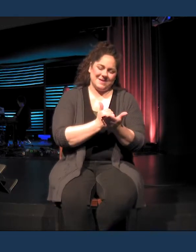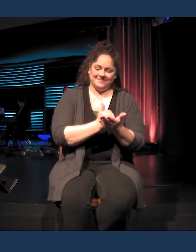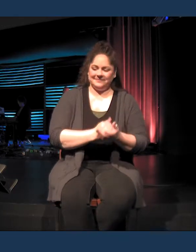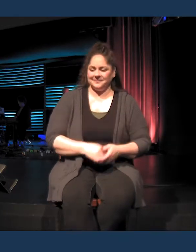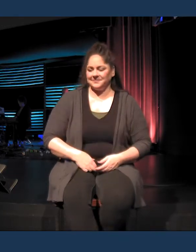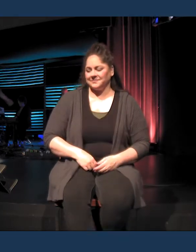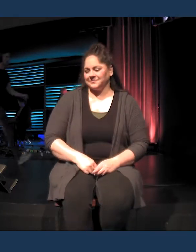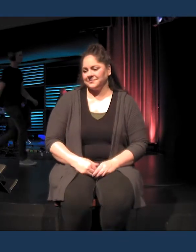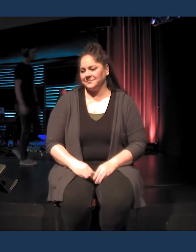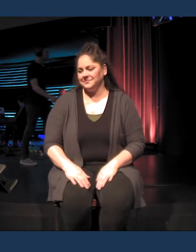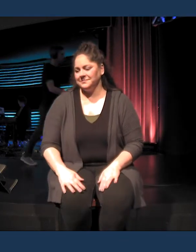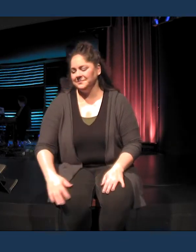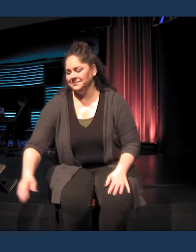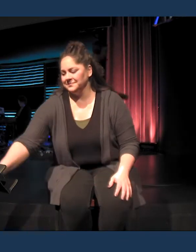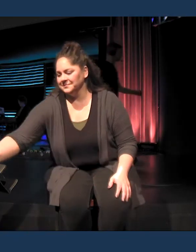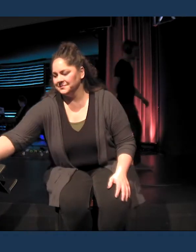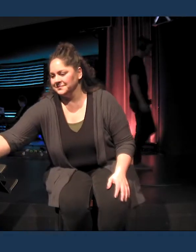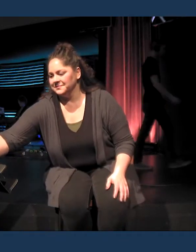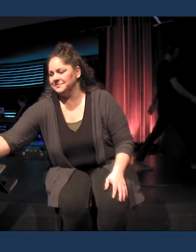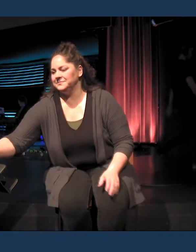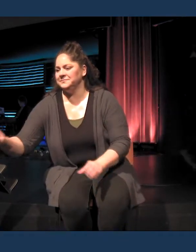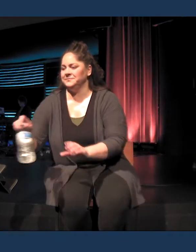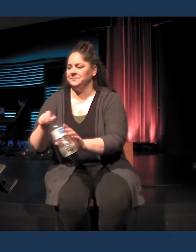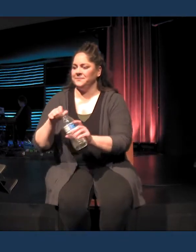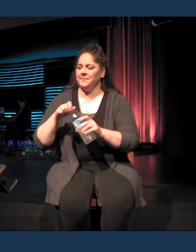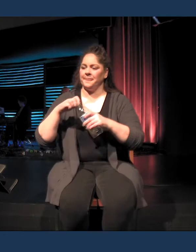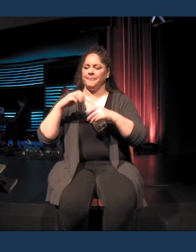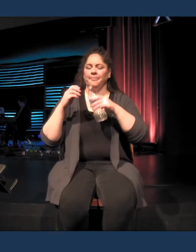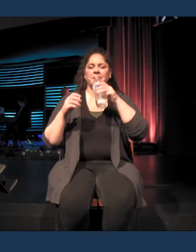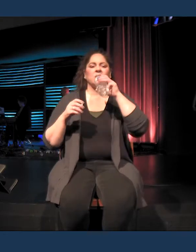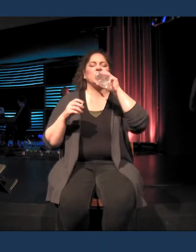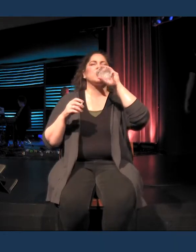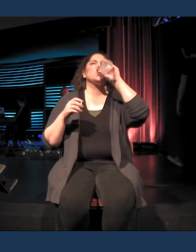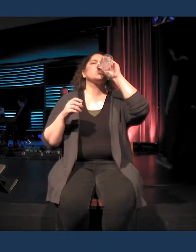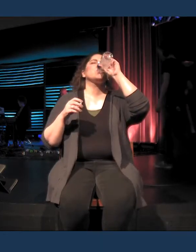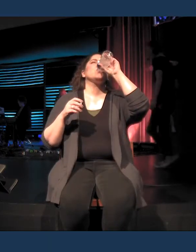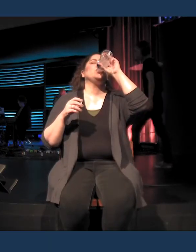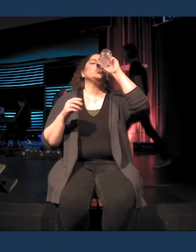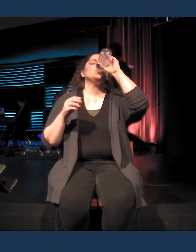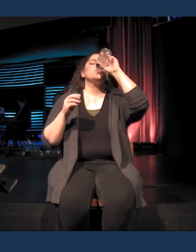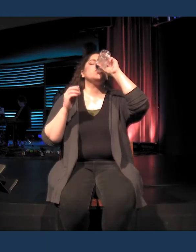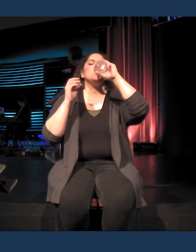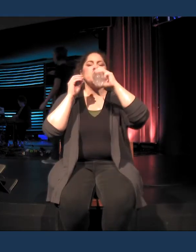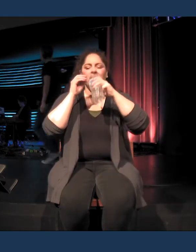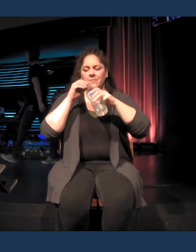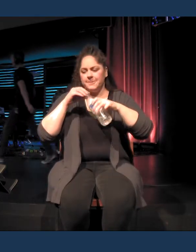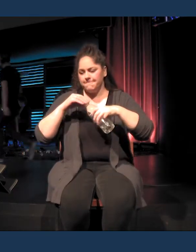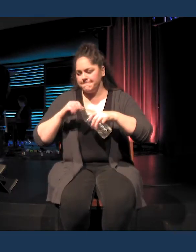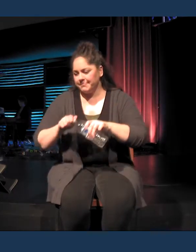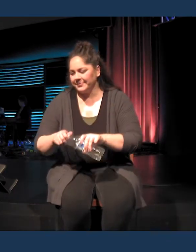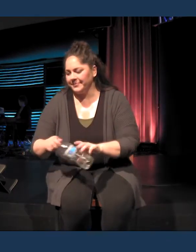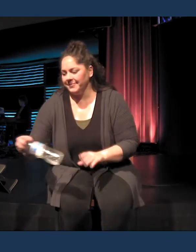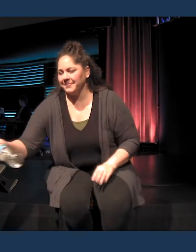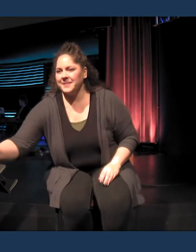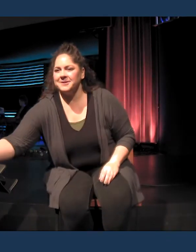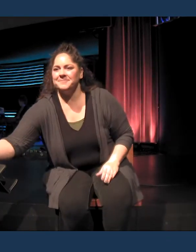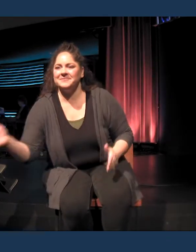morning. Amen. Thank you, Dustin. Worship team, thank you so much. Can we show our appreciation